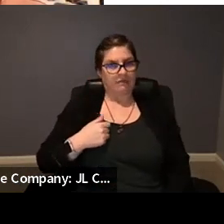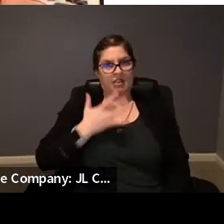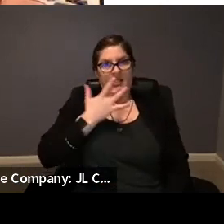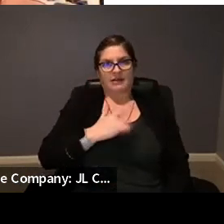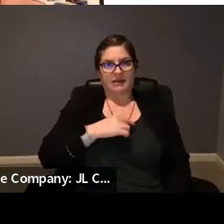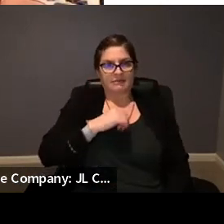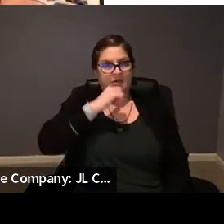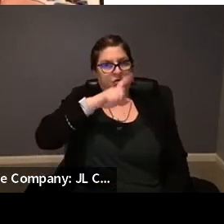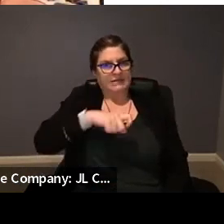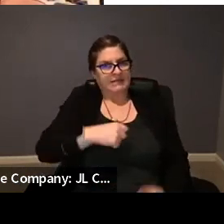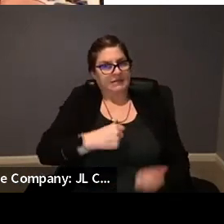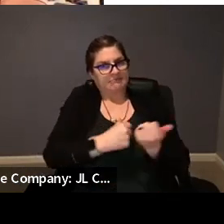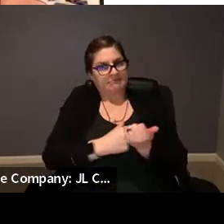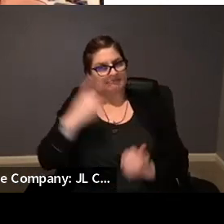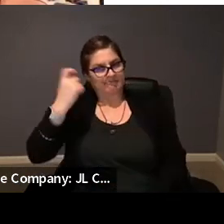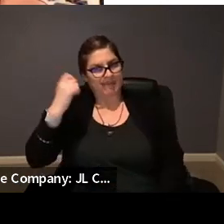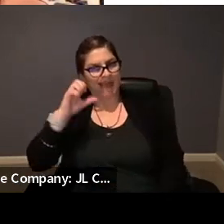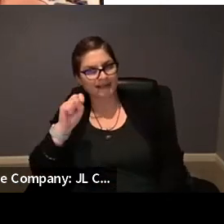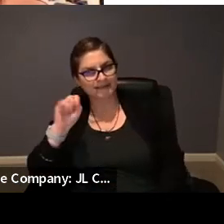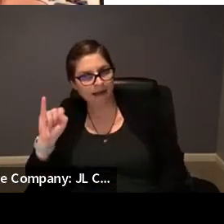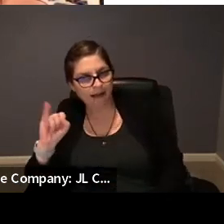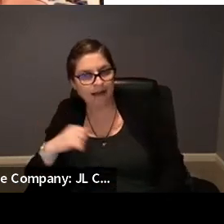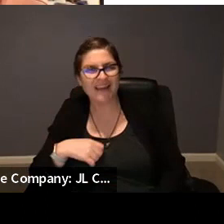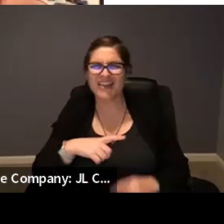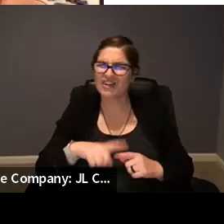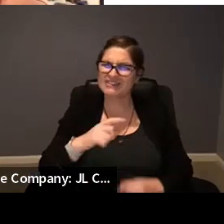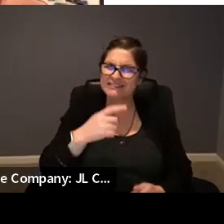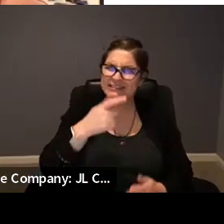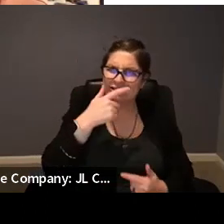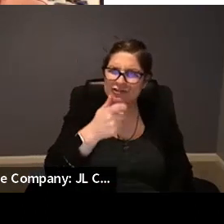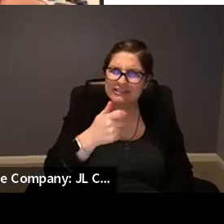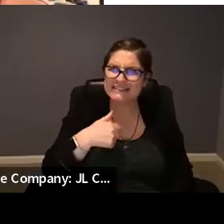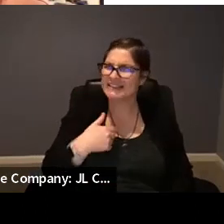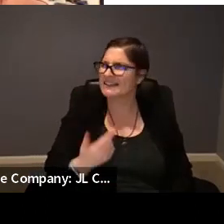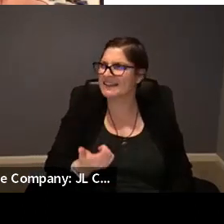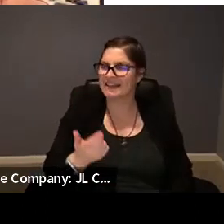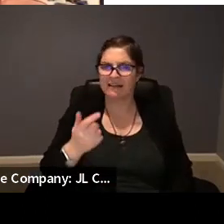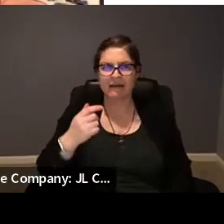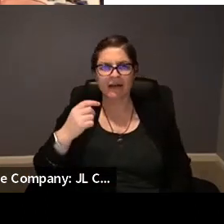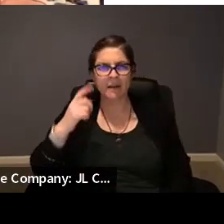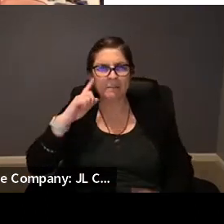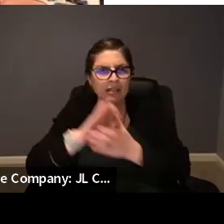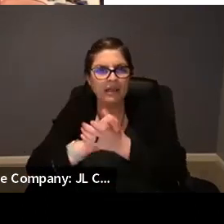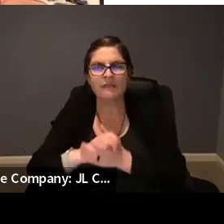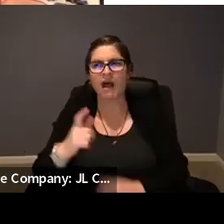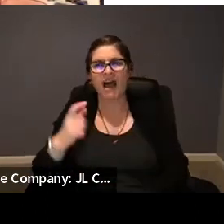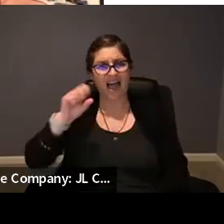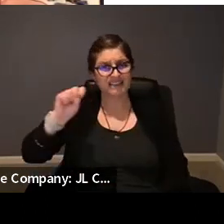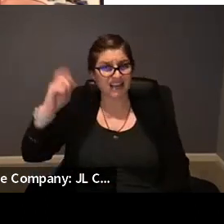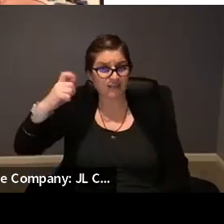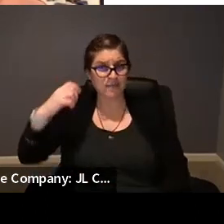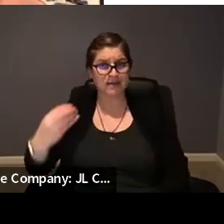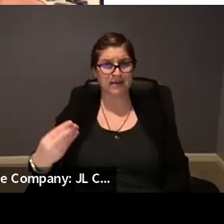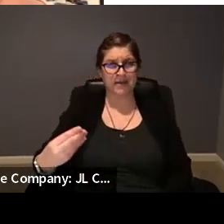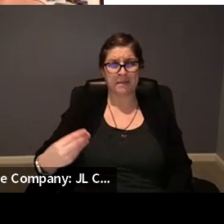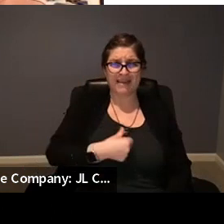this real disturbing belief in this country that the government pays me a living wage because I'm disabled. And now, you